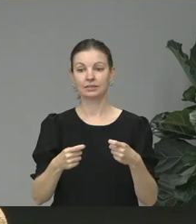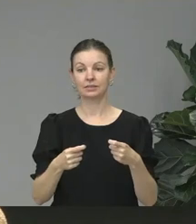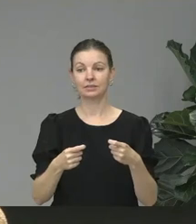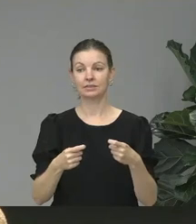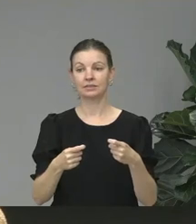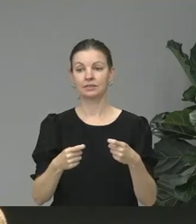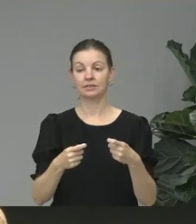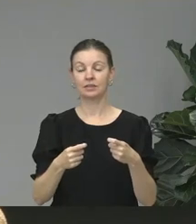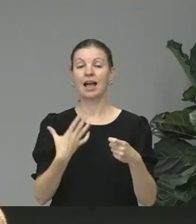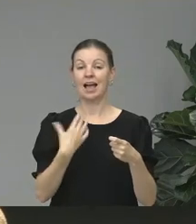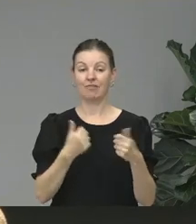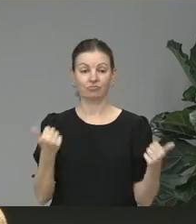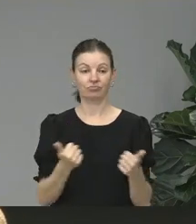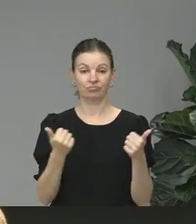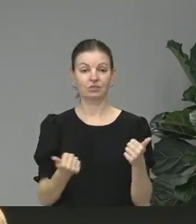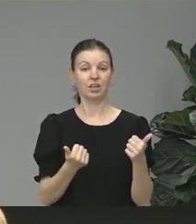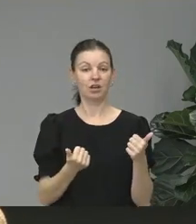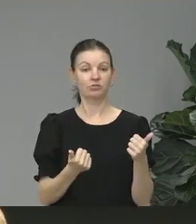substantive remedies,